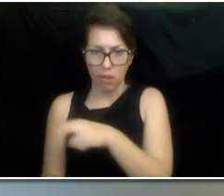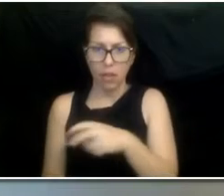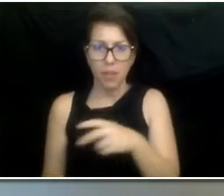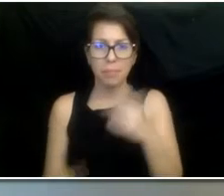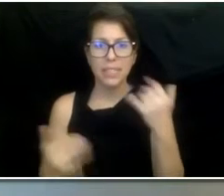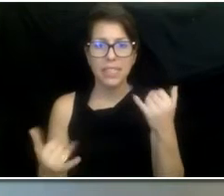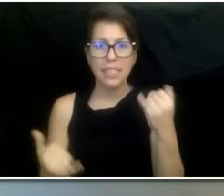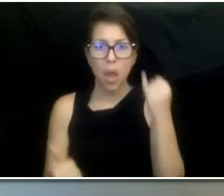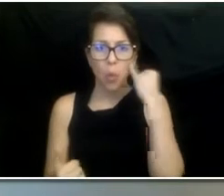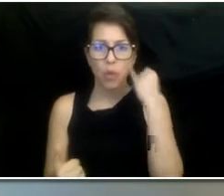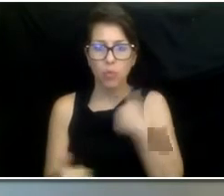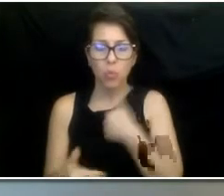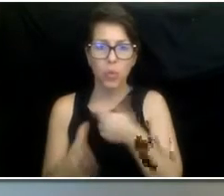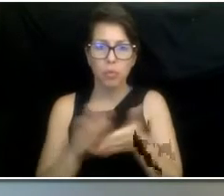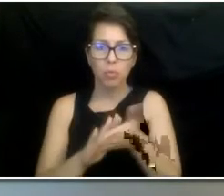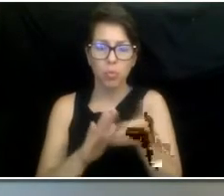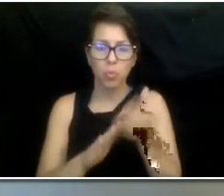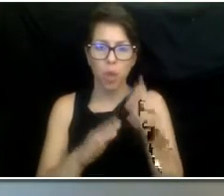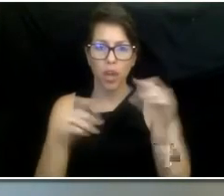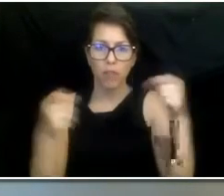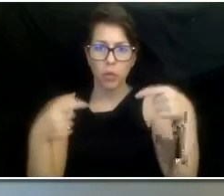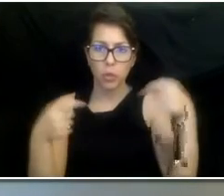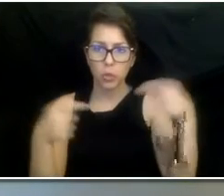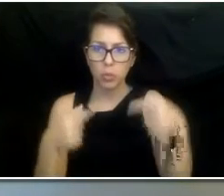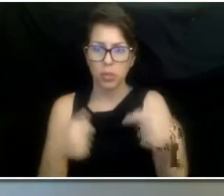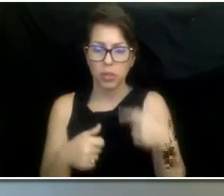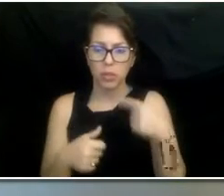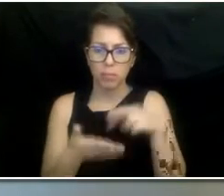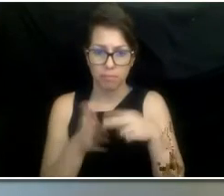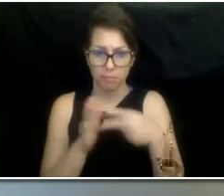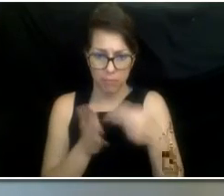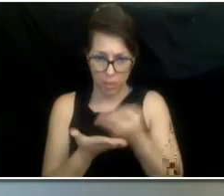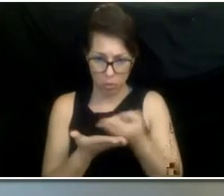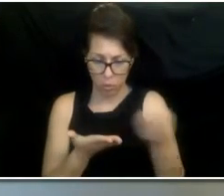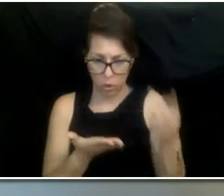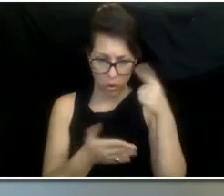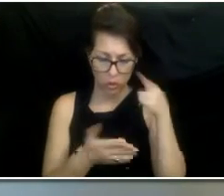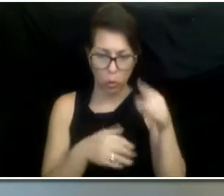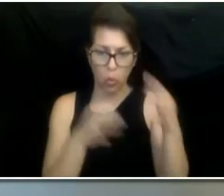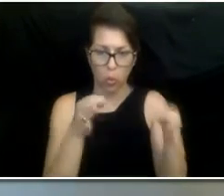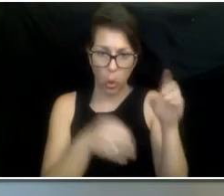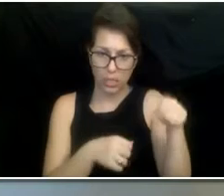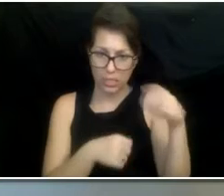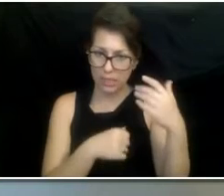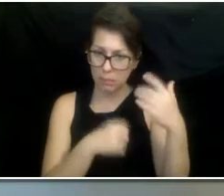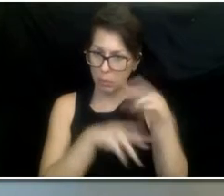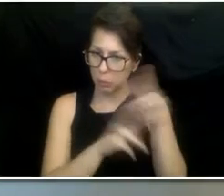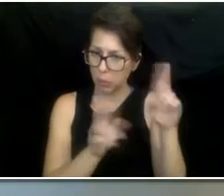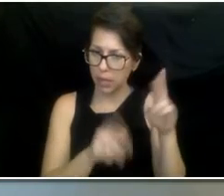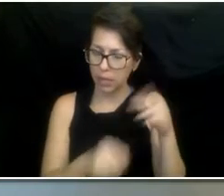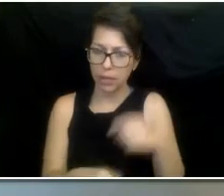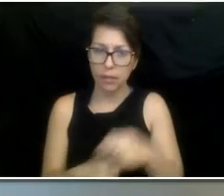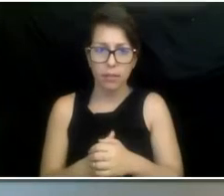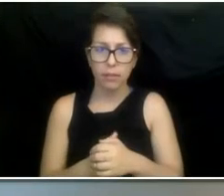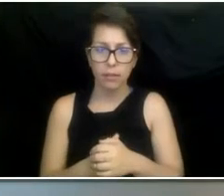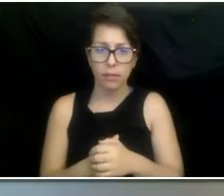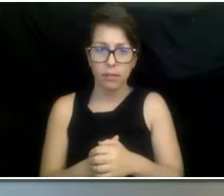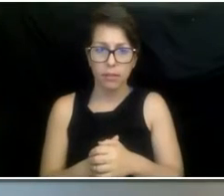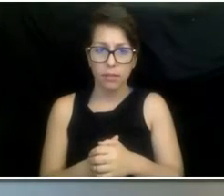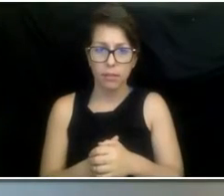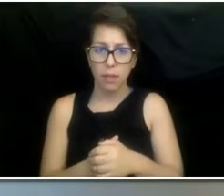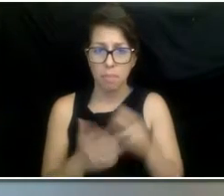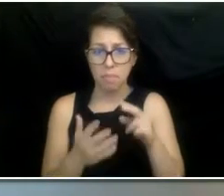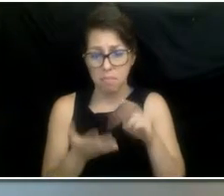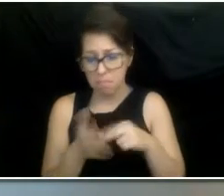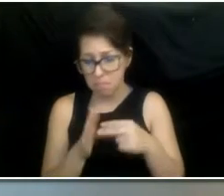resources in the same way we're going to need more attorneys available to represent people because we're all